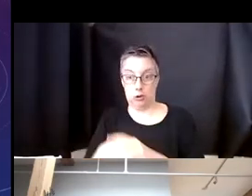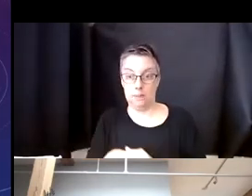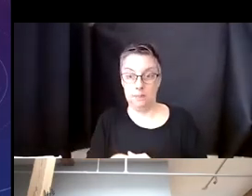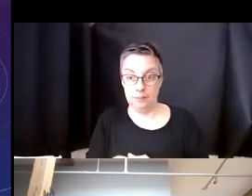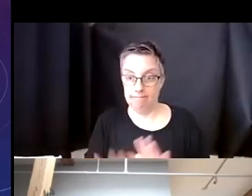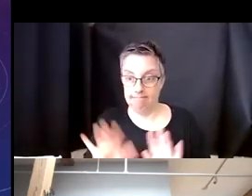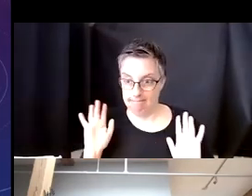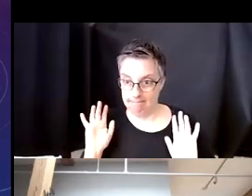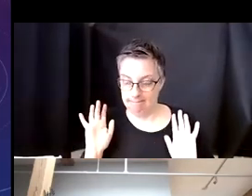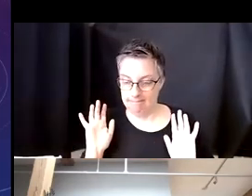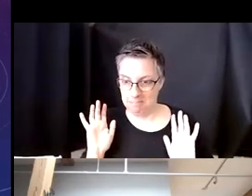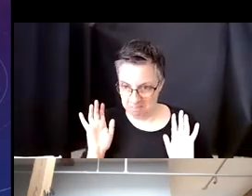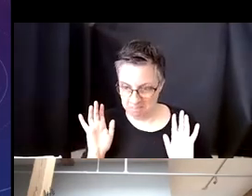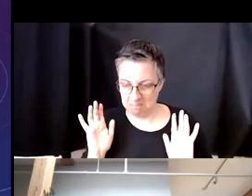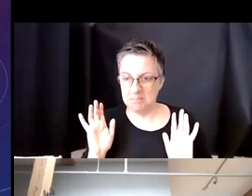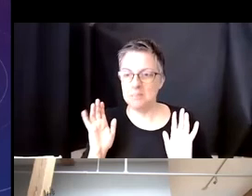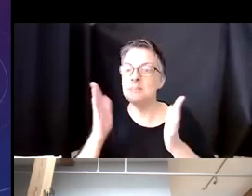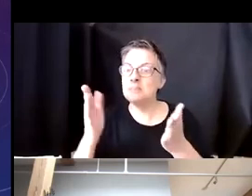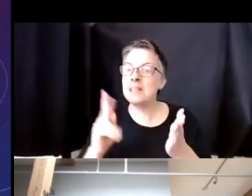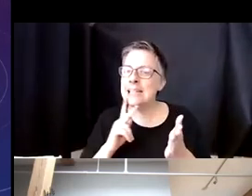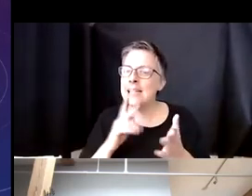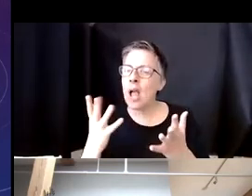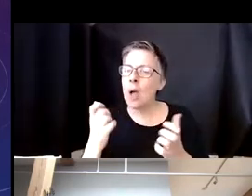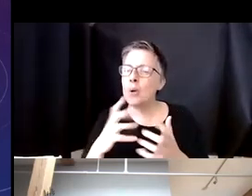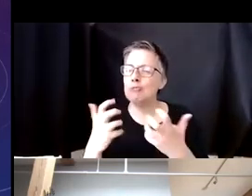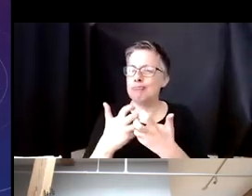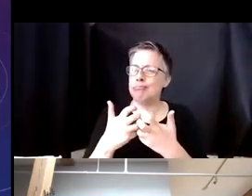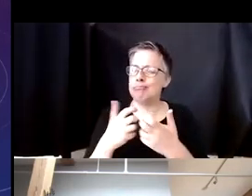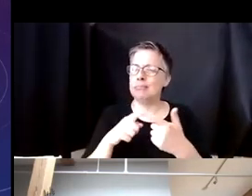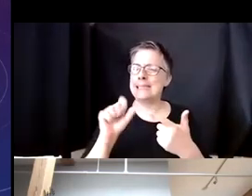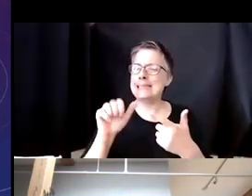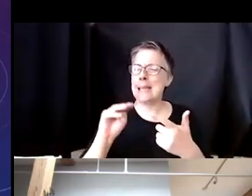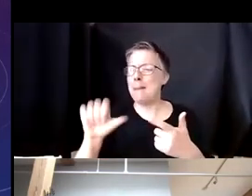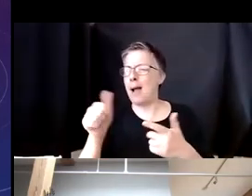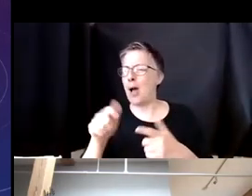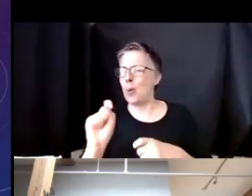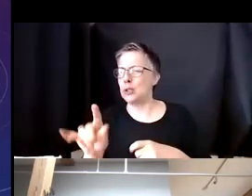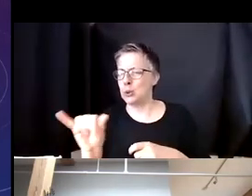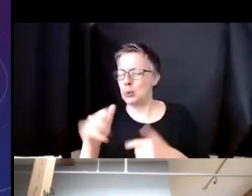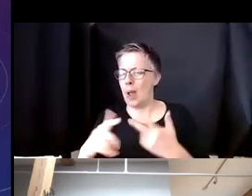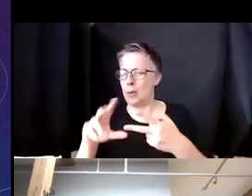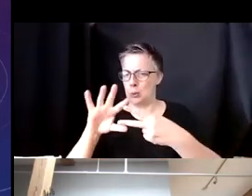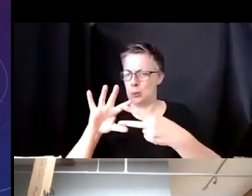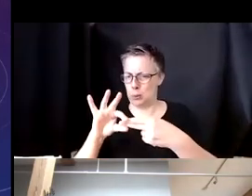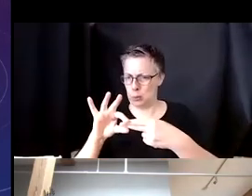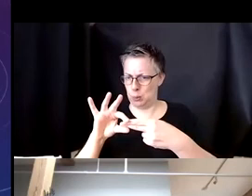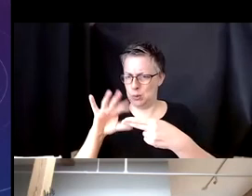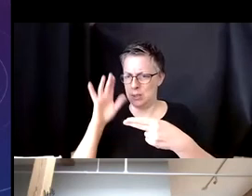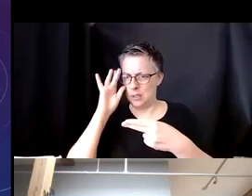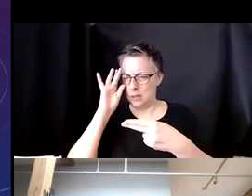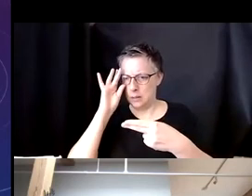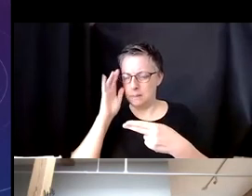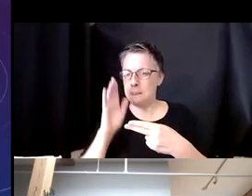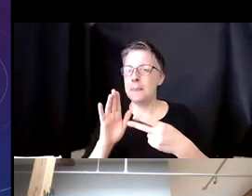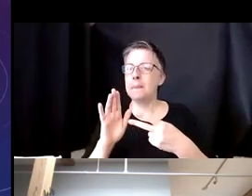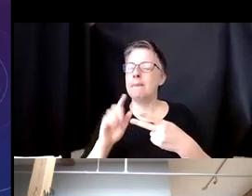that, Carrie, I would like to combine, Sam asked another question, so I would like to ask her